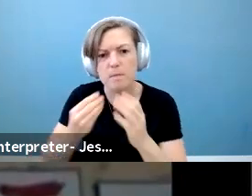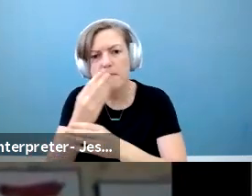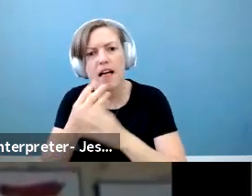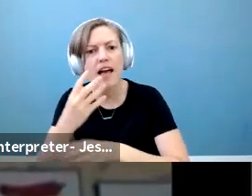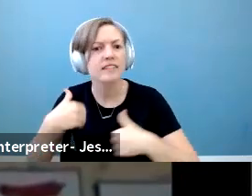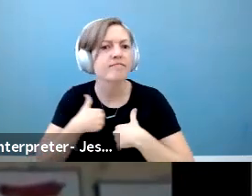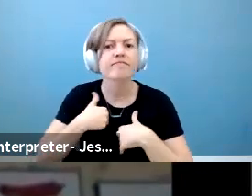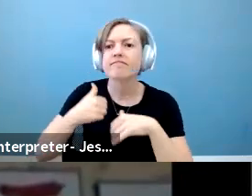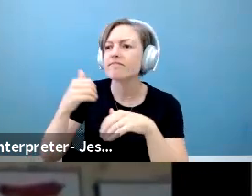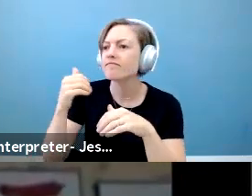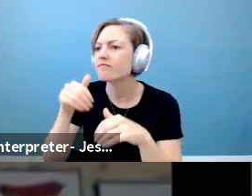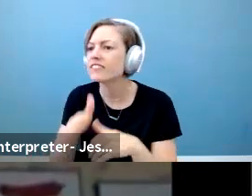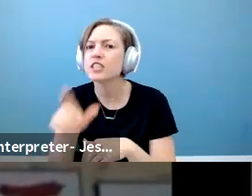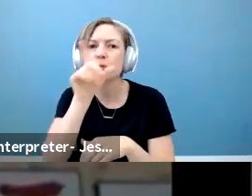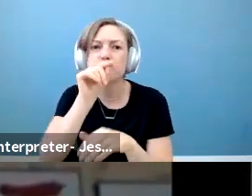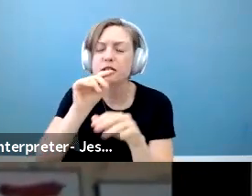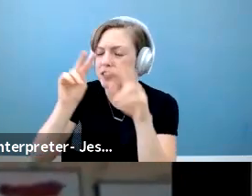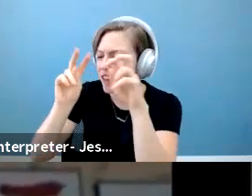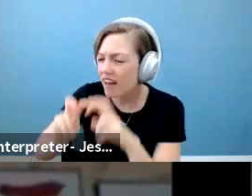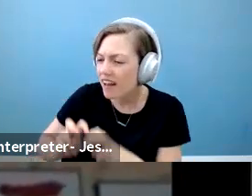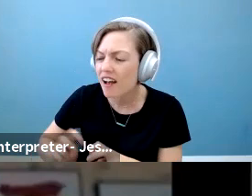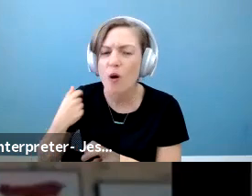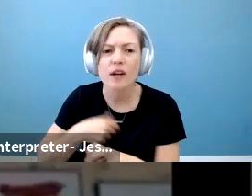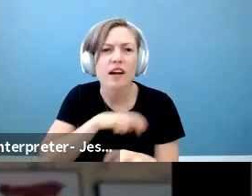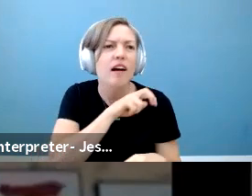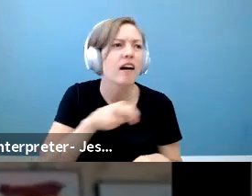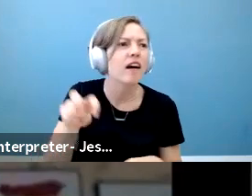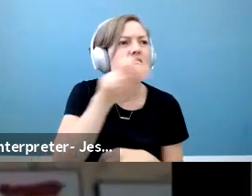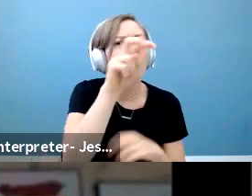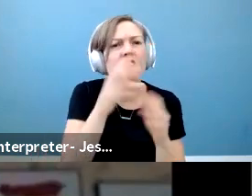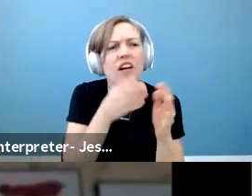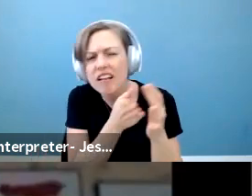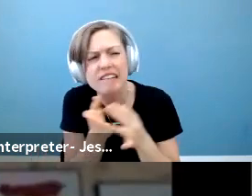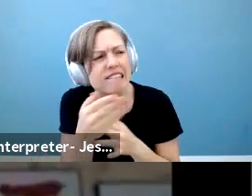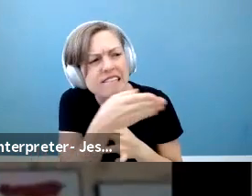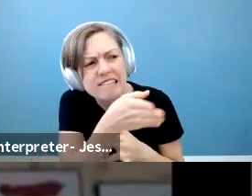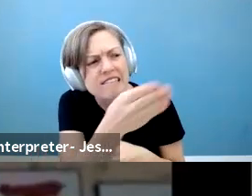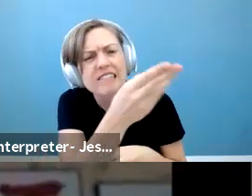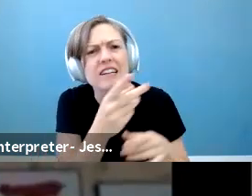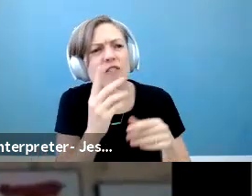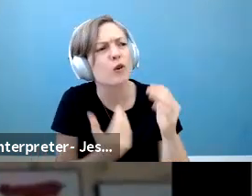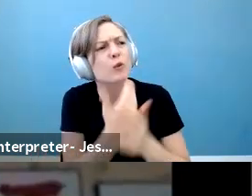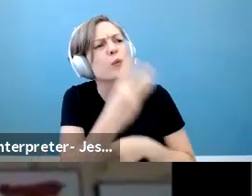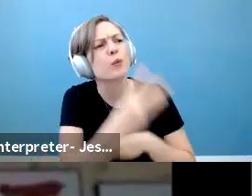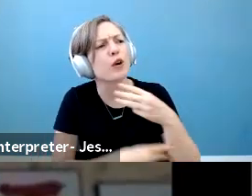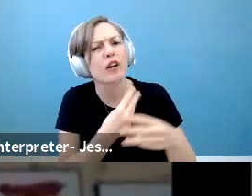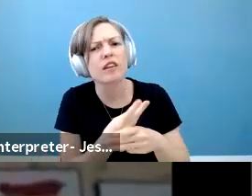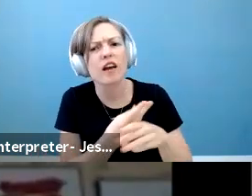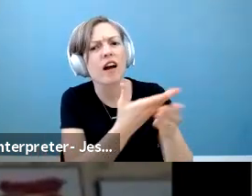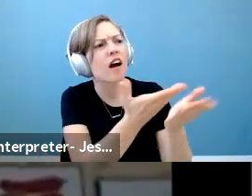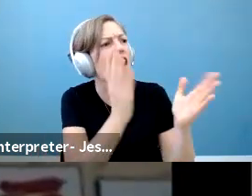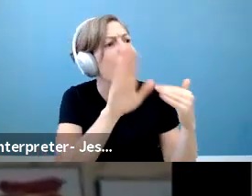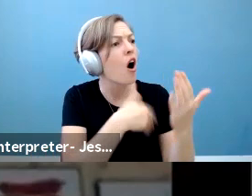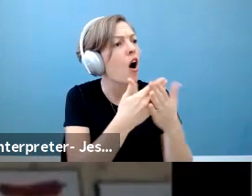and birds and so many others. We are traveling through the Narrows to get to a new world where all systems